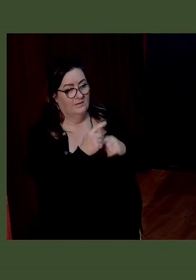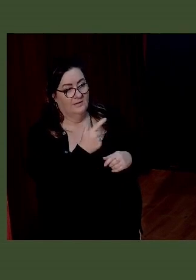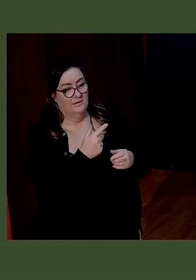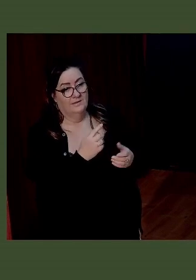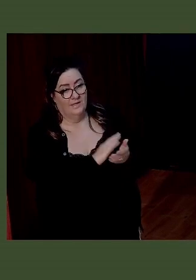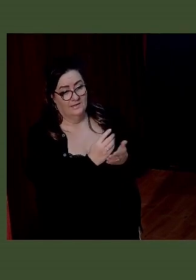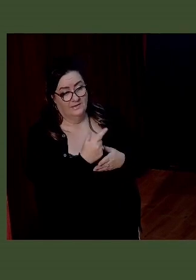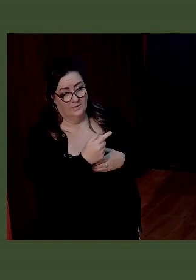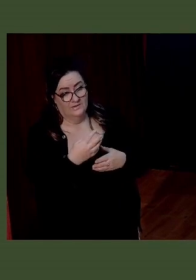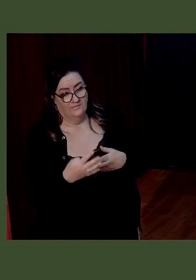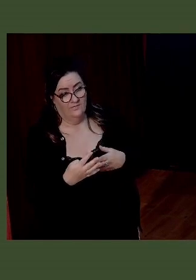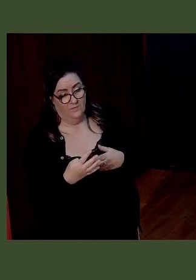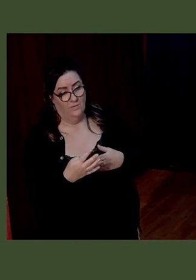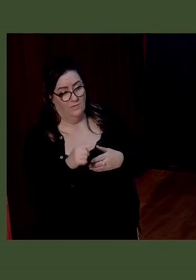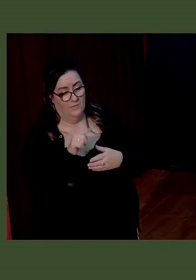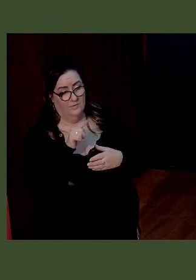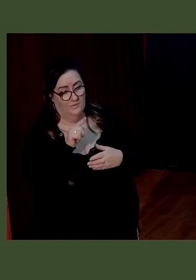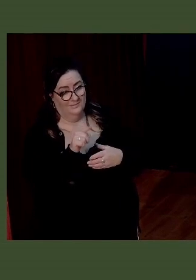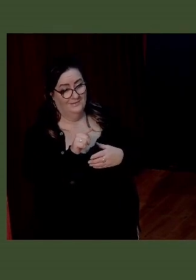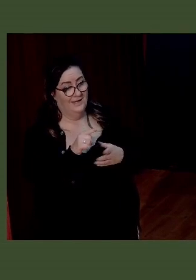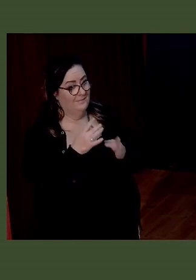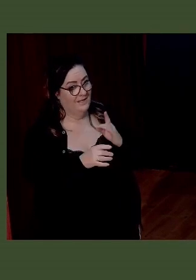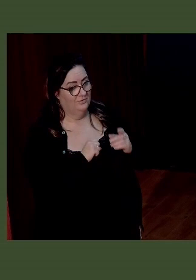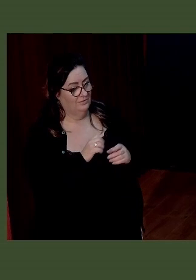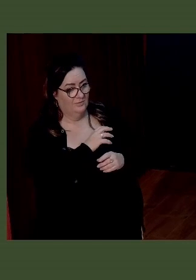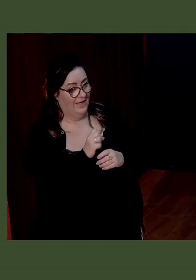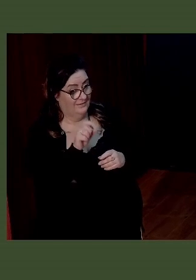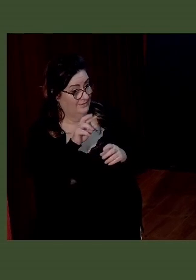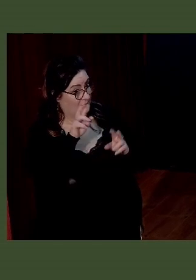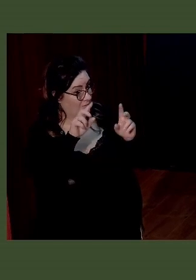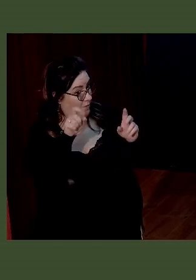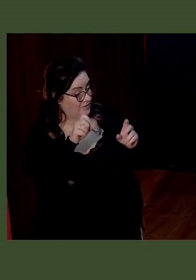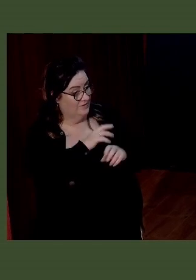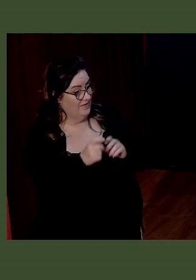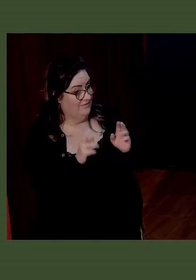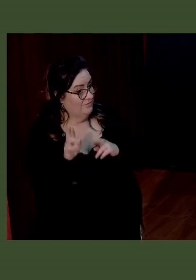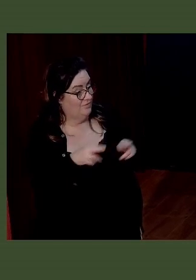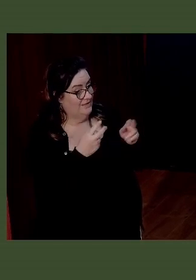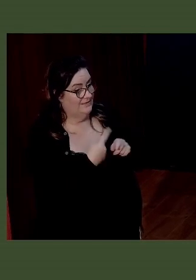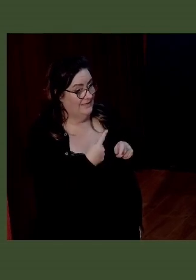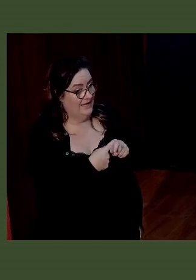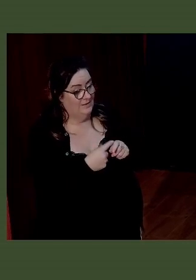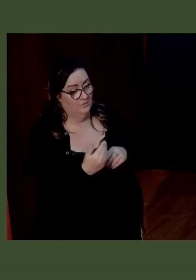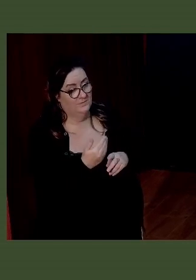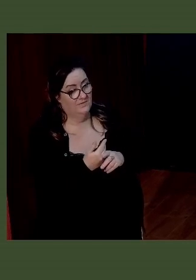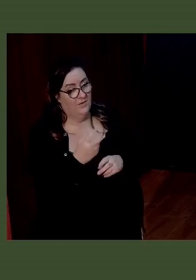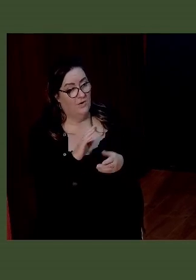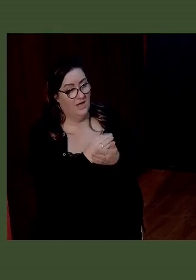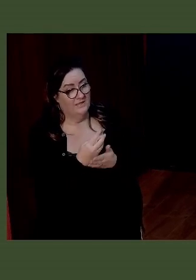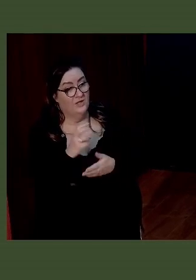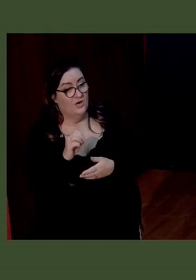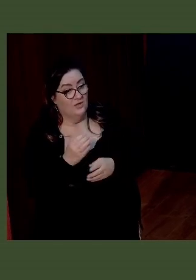1924 ensured that that question was never raised politically again. It was 1930 before this could be